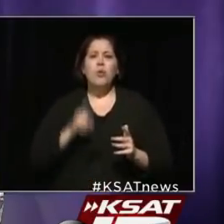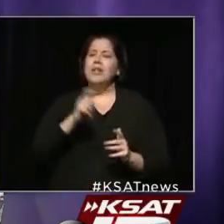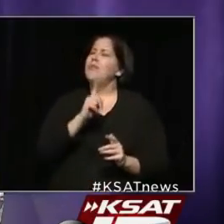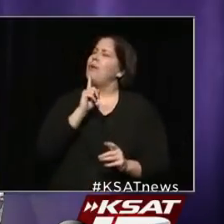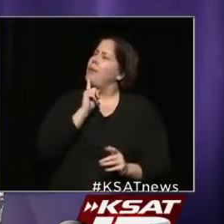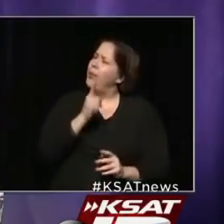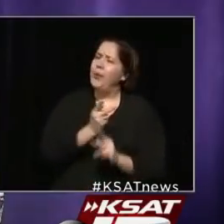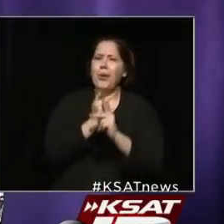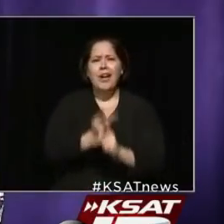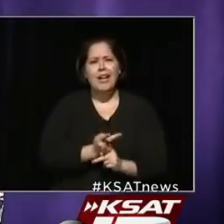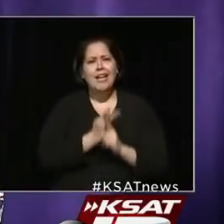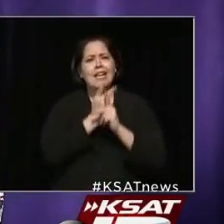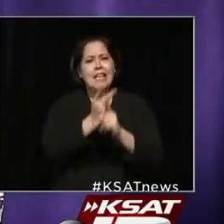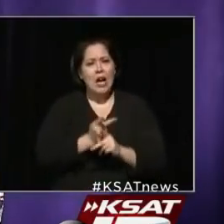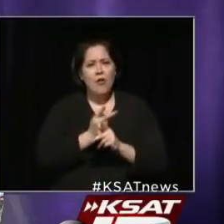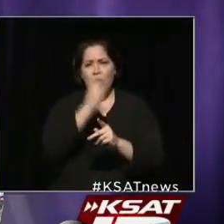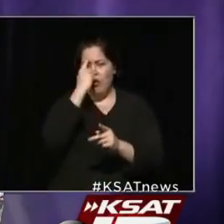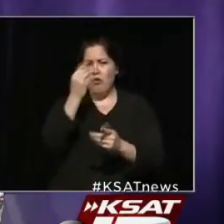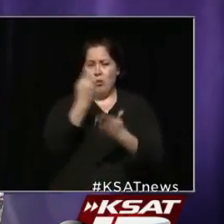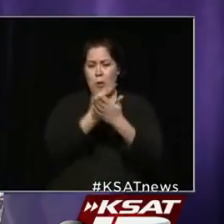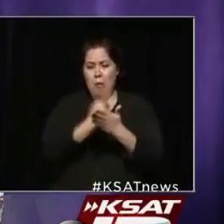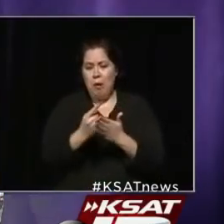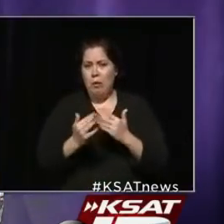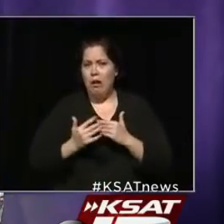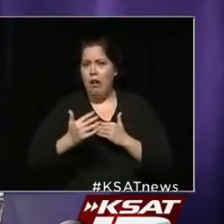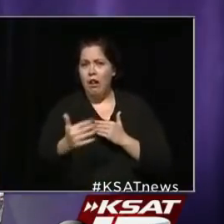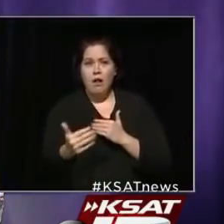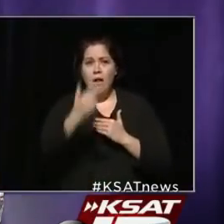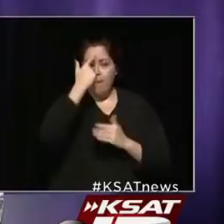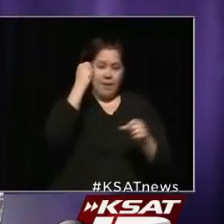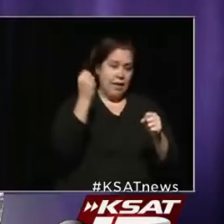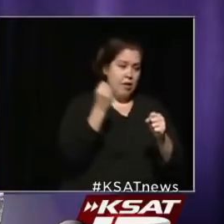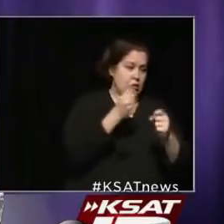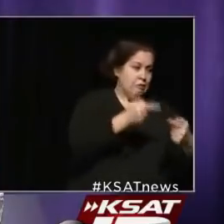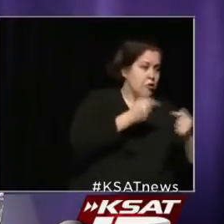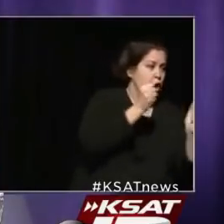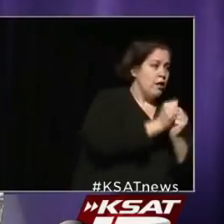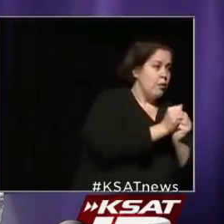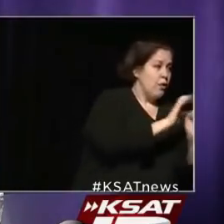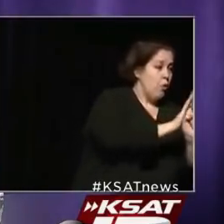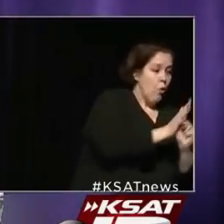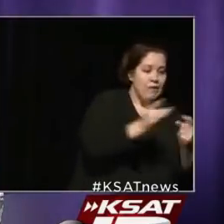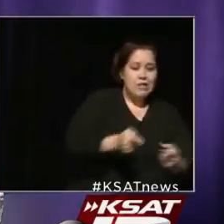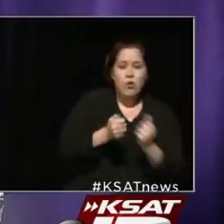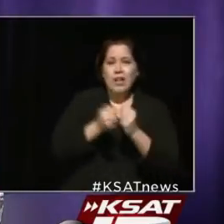careful over these next several weeks, because we're fighting the COVID, we're fighting the weather.